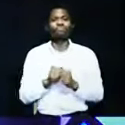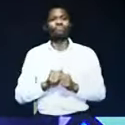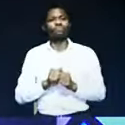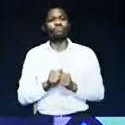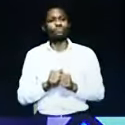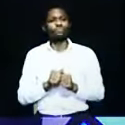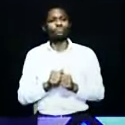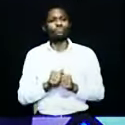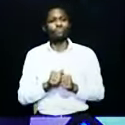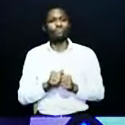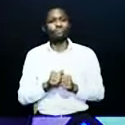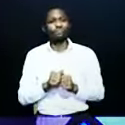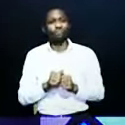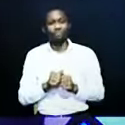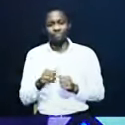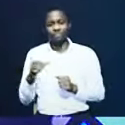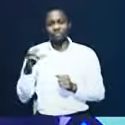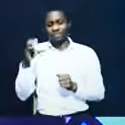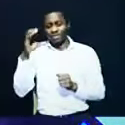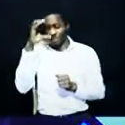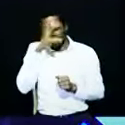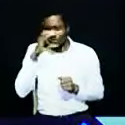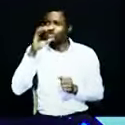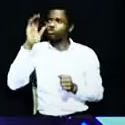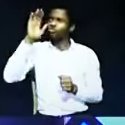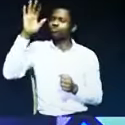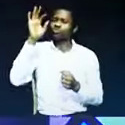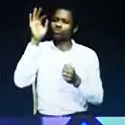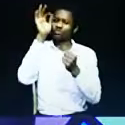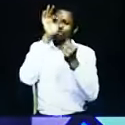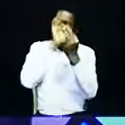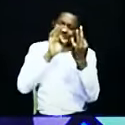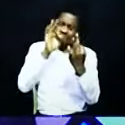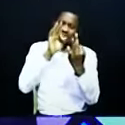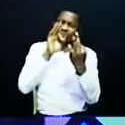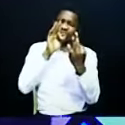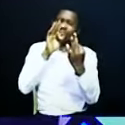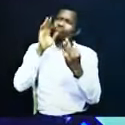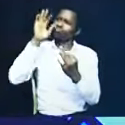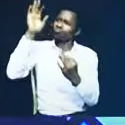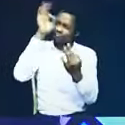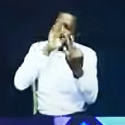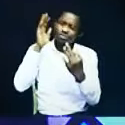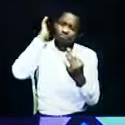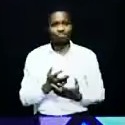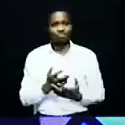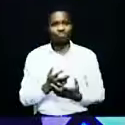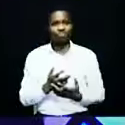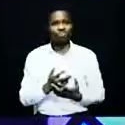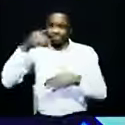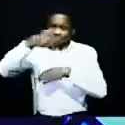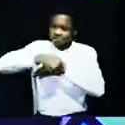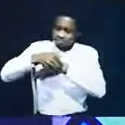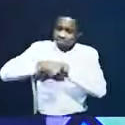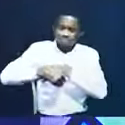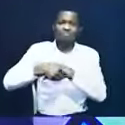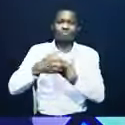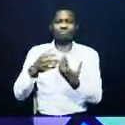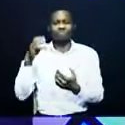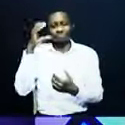I will seek. Wake up in the middle of the night. Sorry, Anajo.